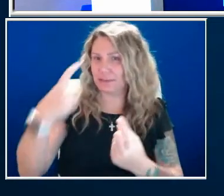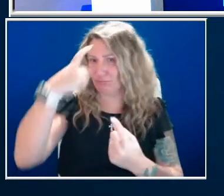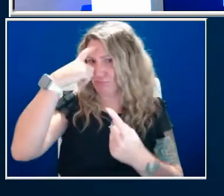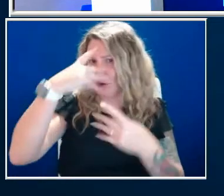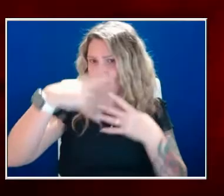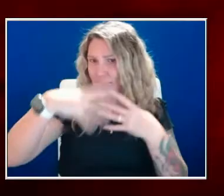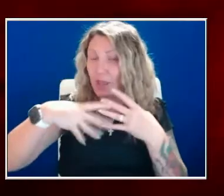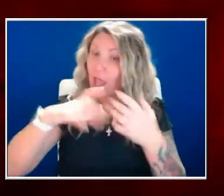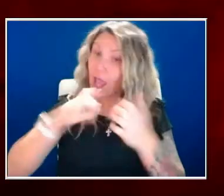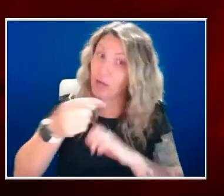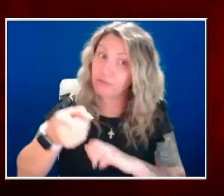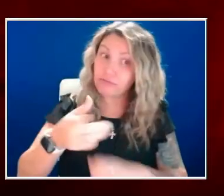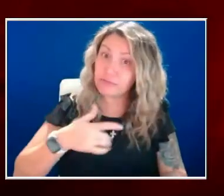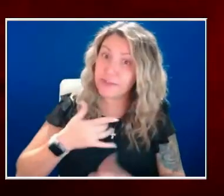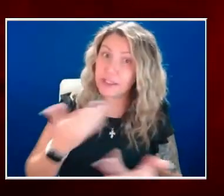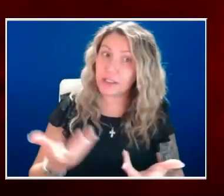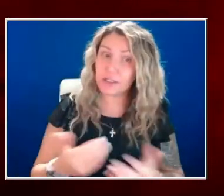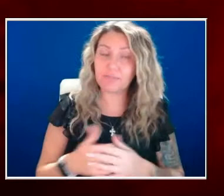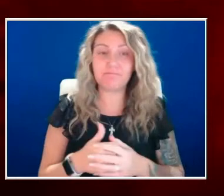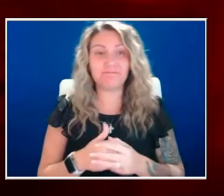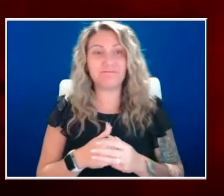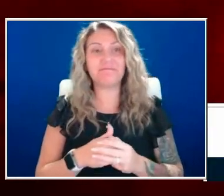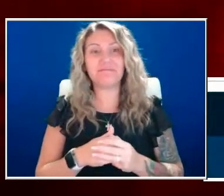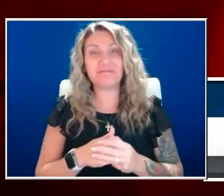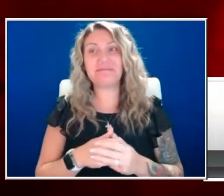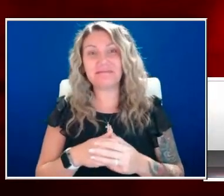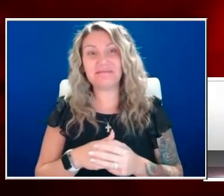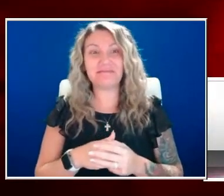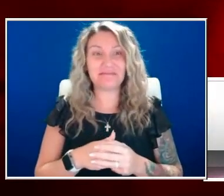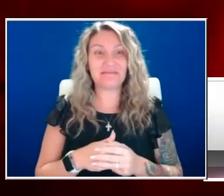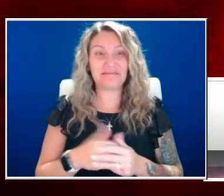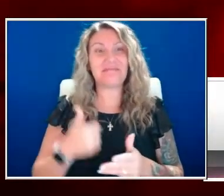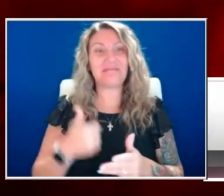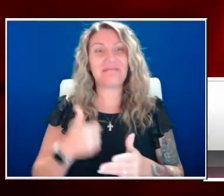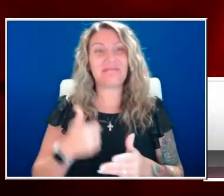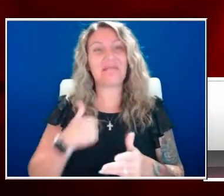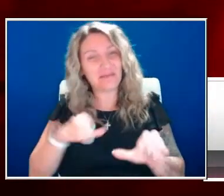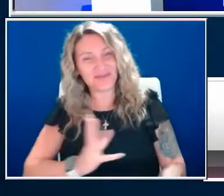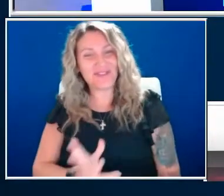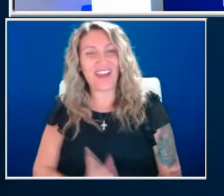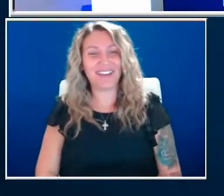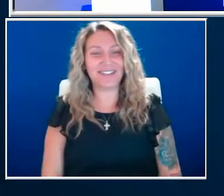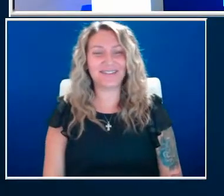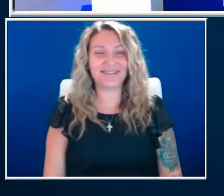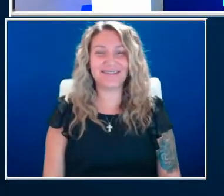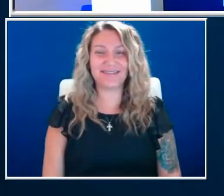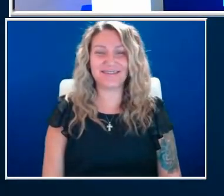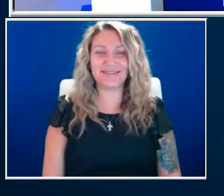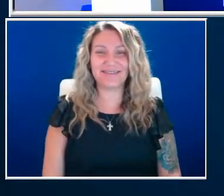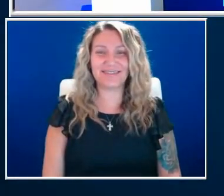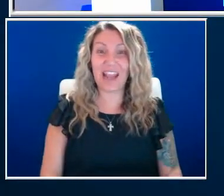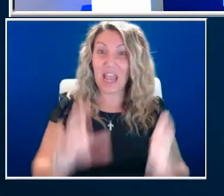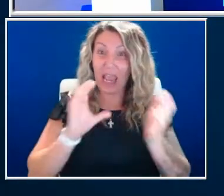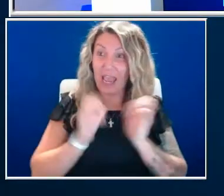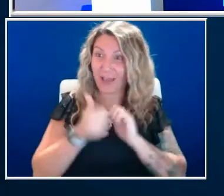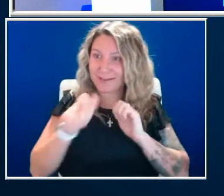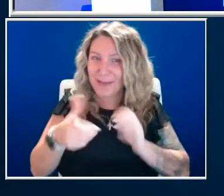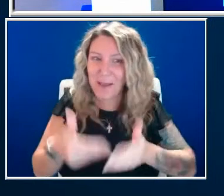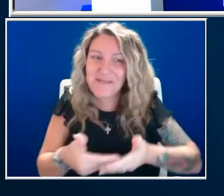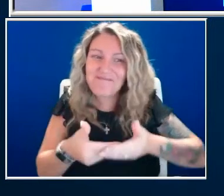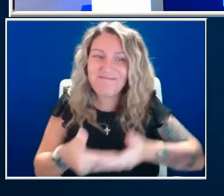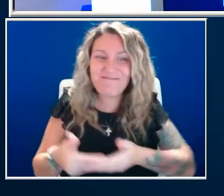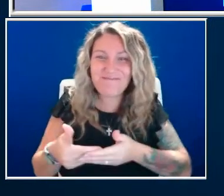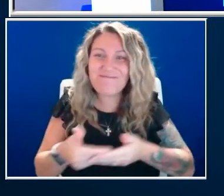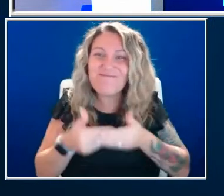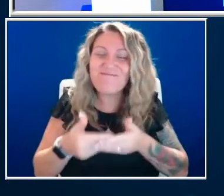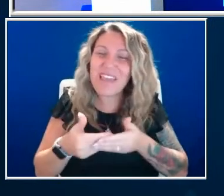feeling? Fine. I'm feeling fine. Okay, and how is that baby doing? Tell us about Micah. He